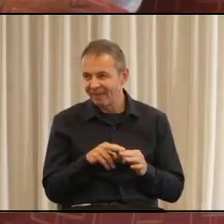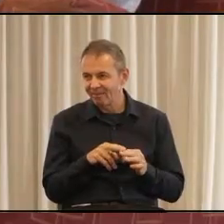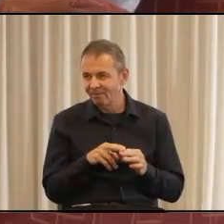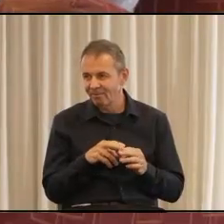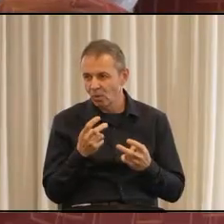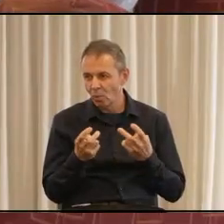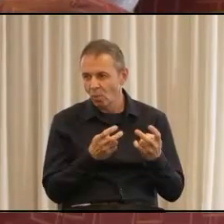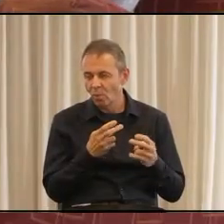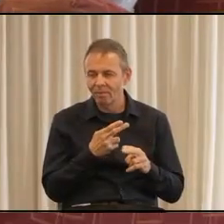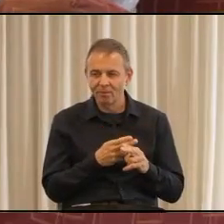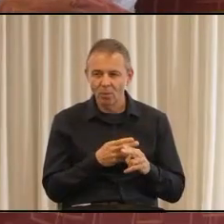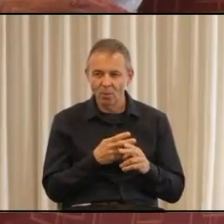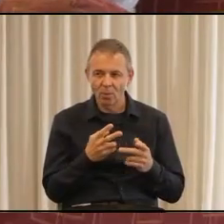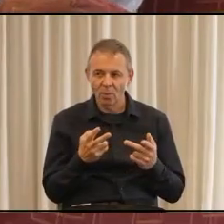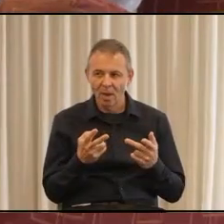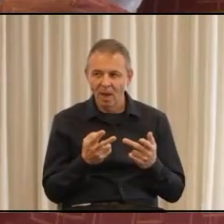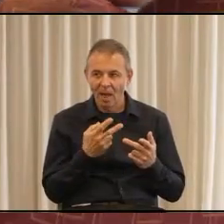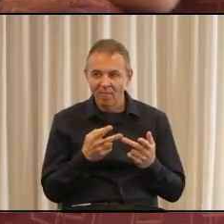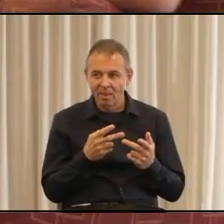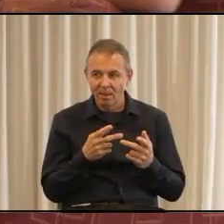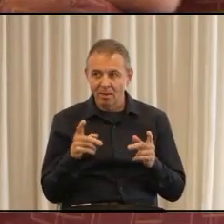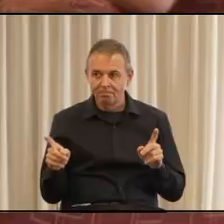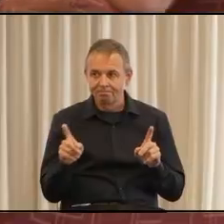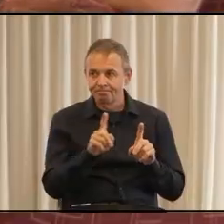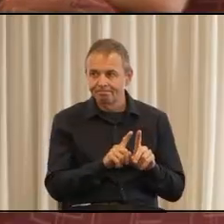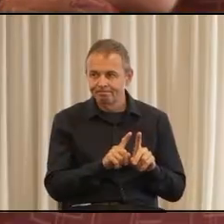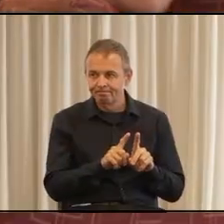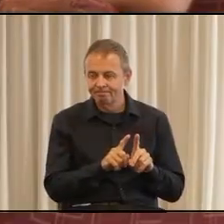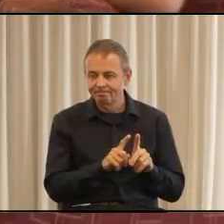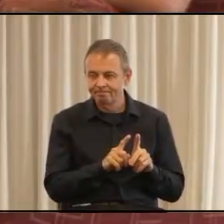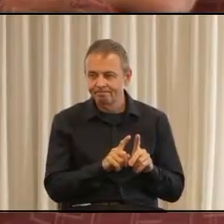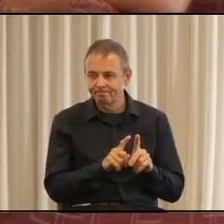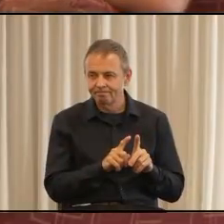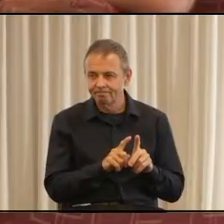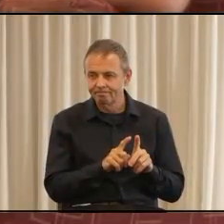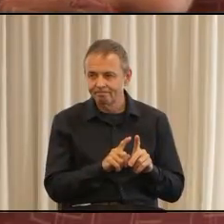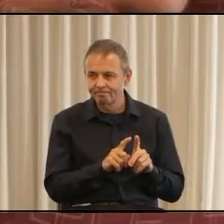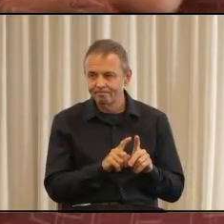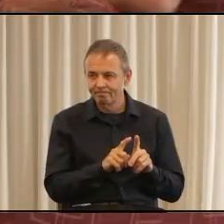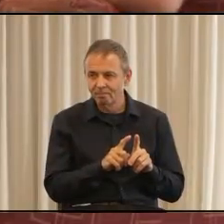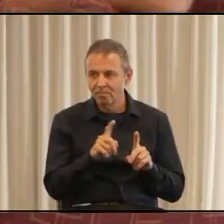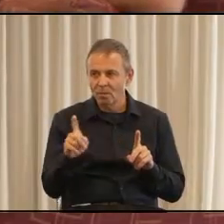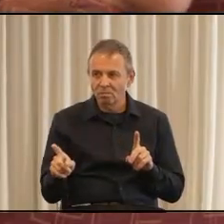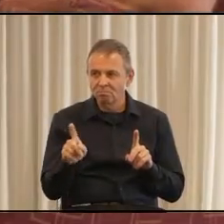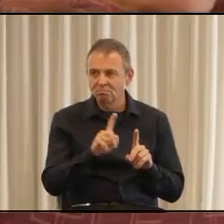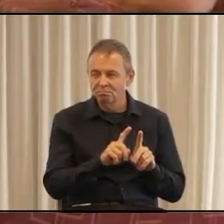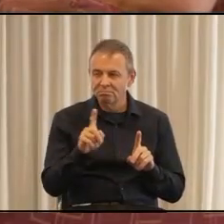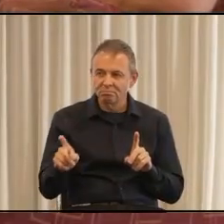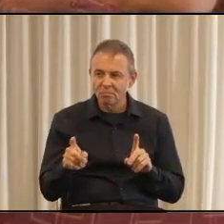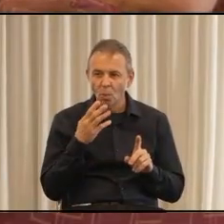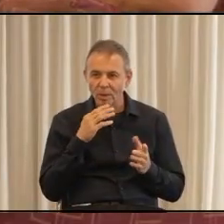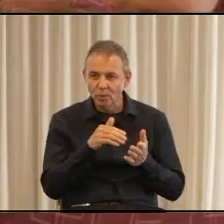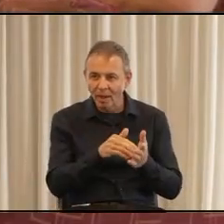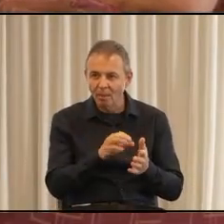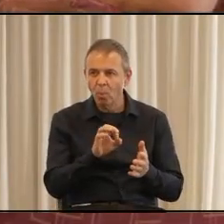be there for someone who are part of that community, that's when to step forward, when to step back, when to step in, kind of all these little nuances.